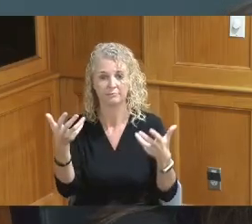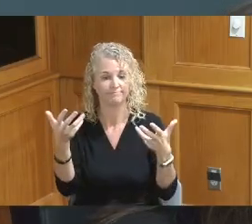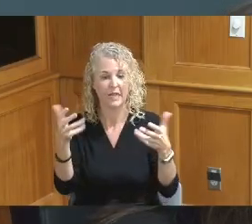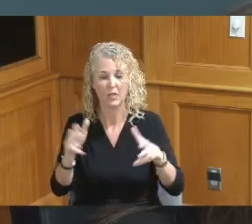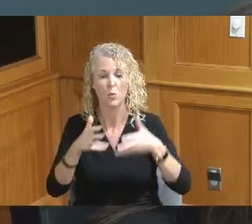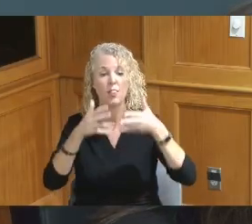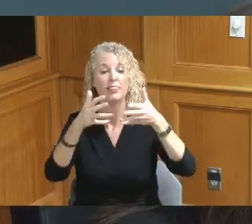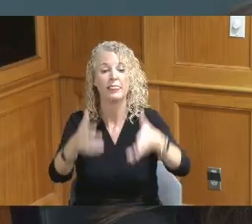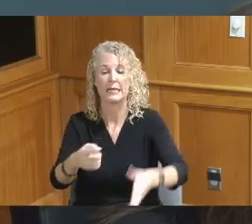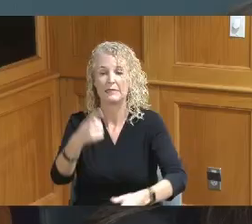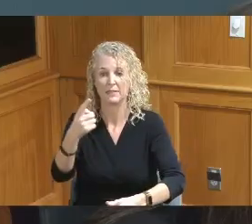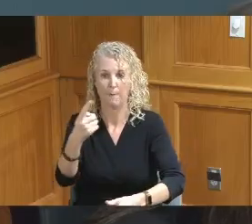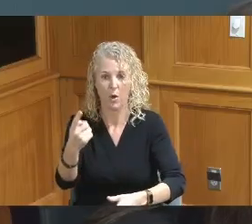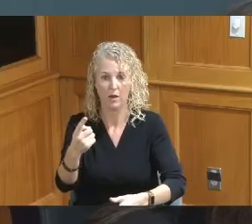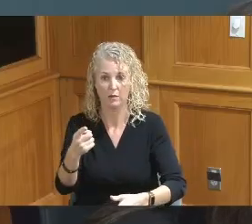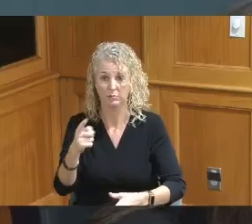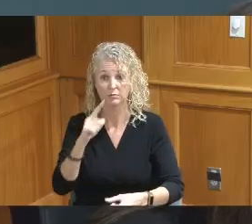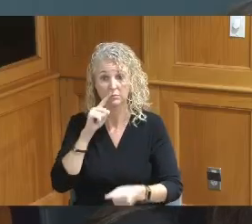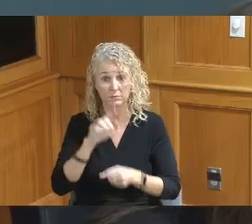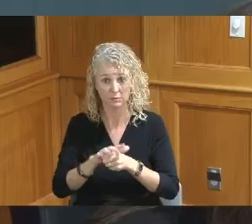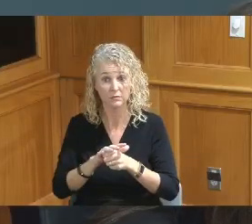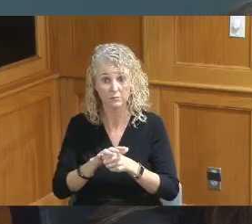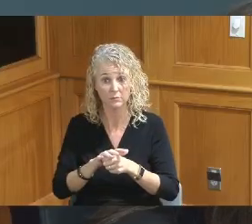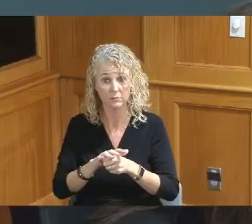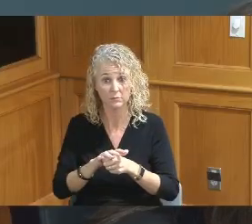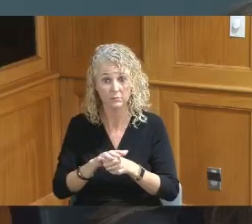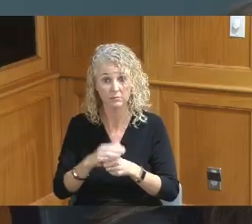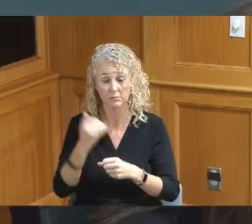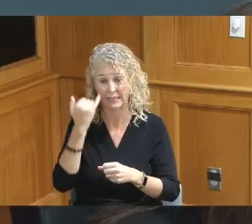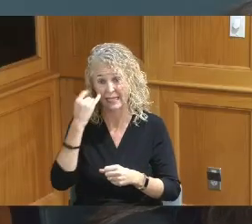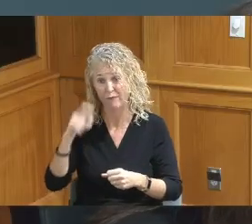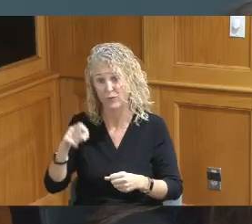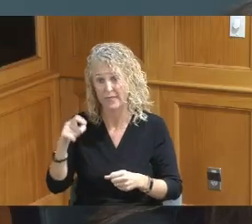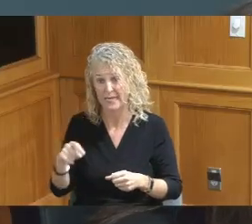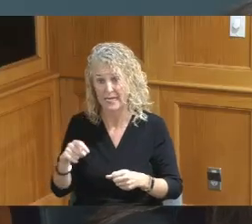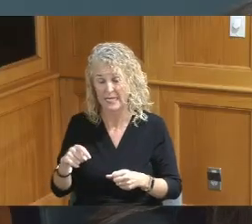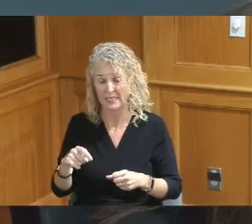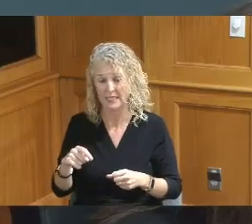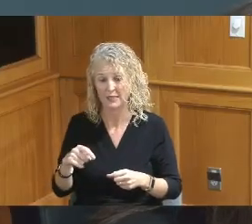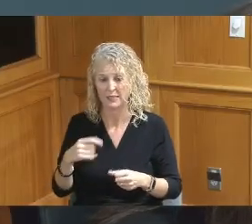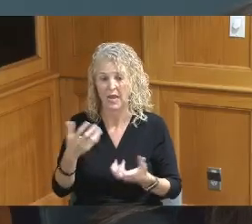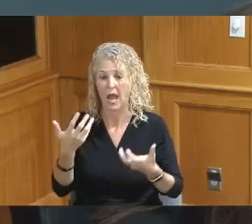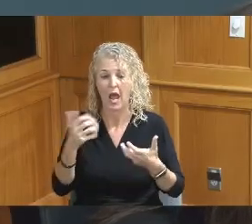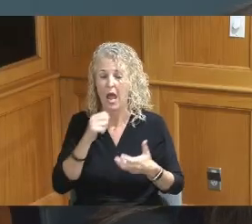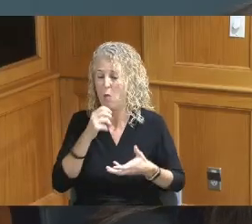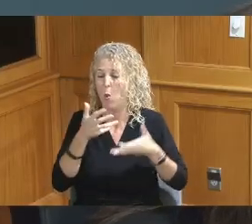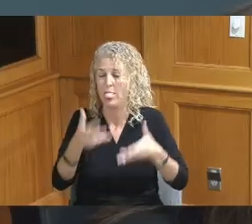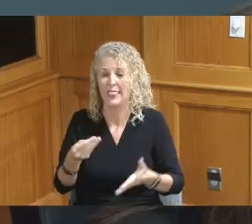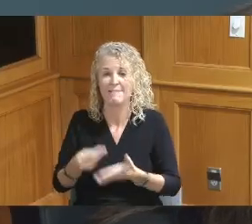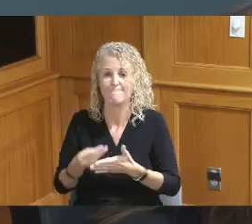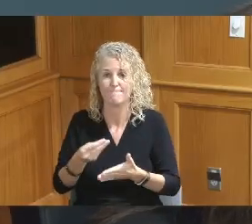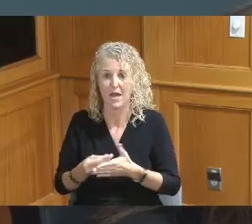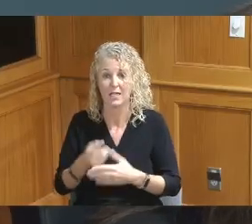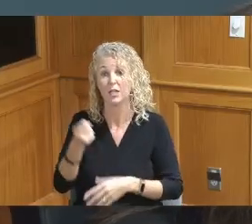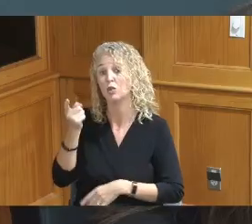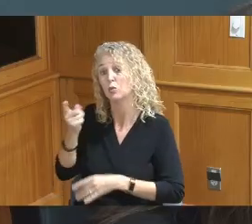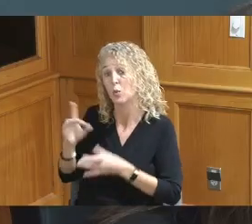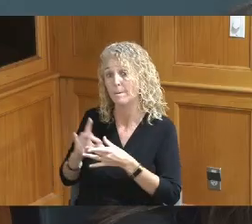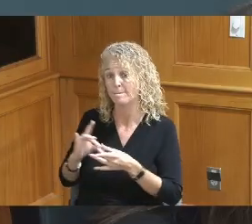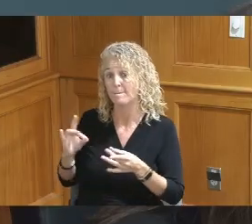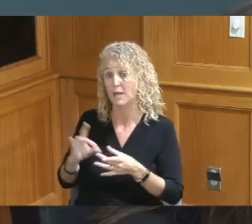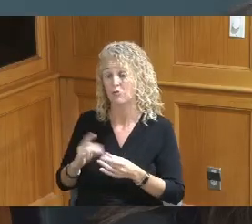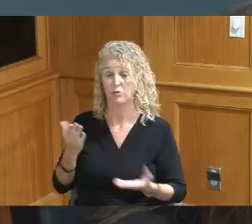table. You can guarantee that. However, we need to not do that. You also mentioned about